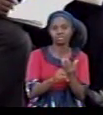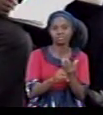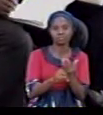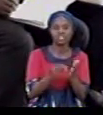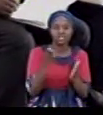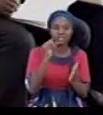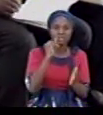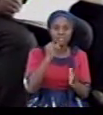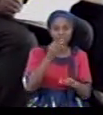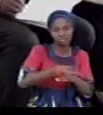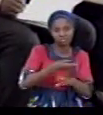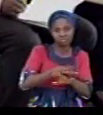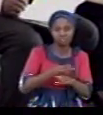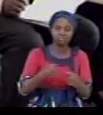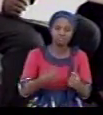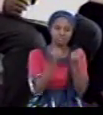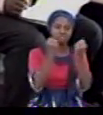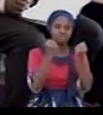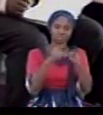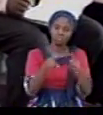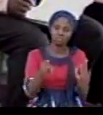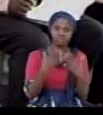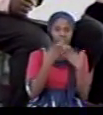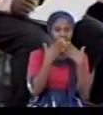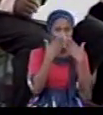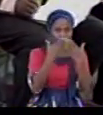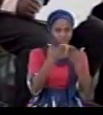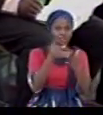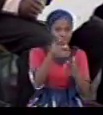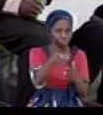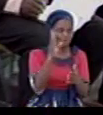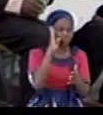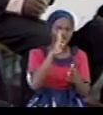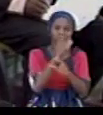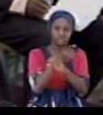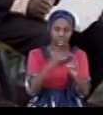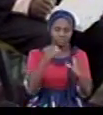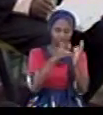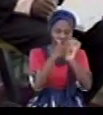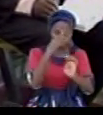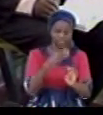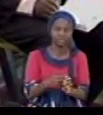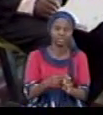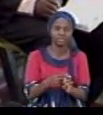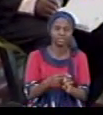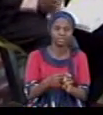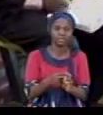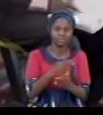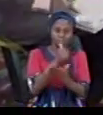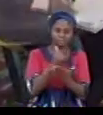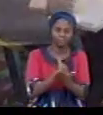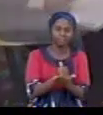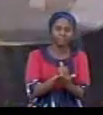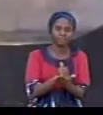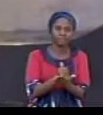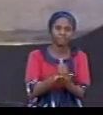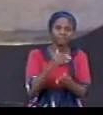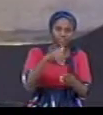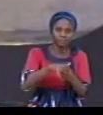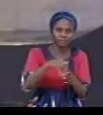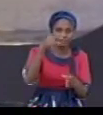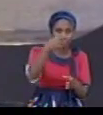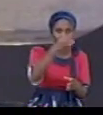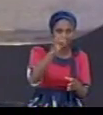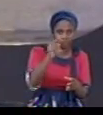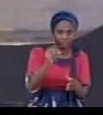is challenge, but thank God you'll be delivered. Look at Genesis chapter